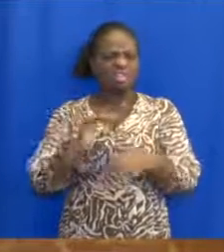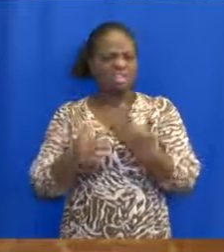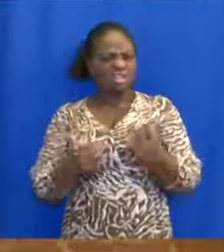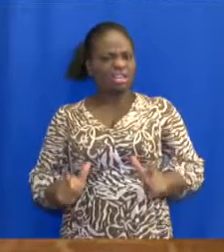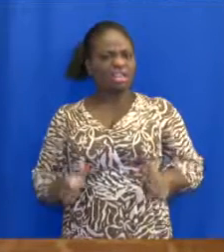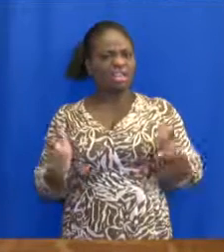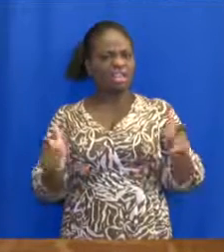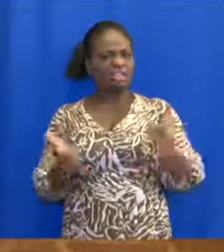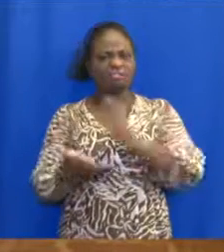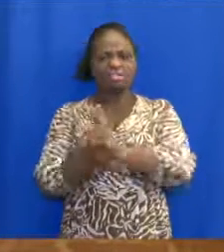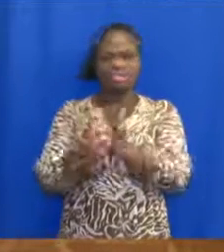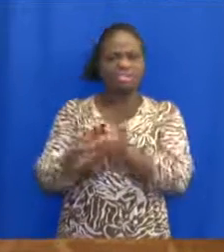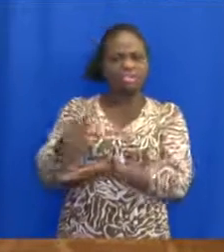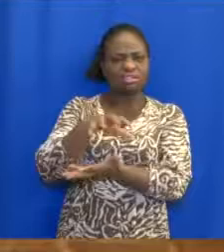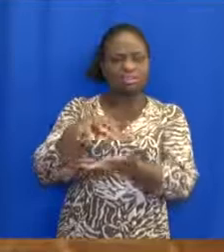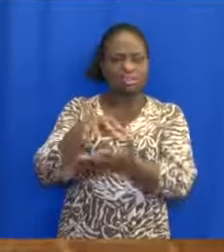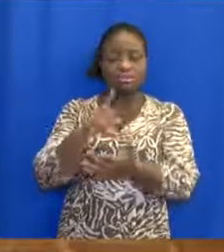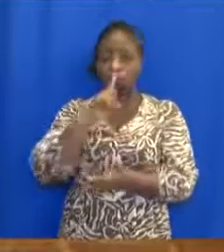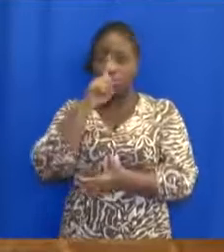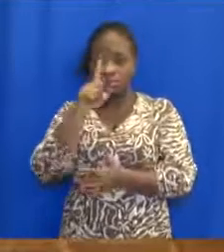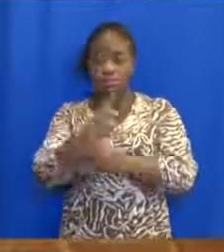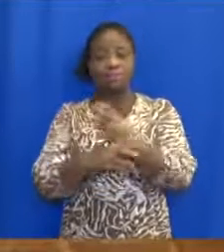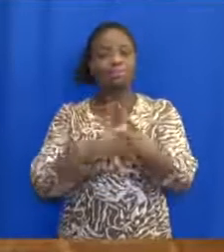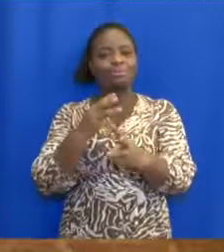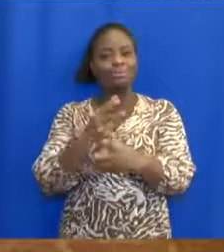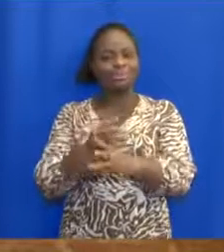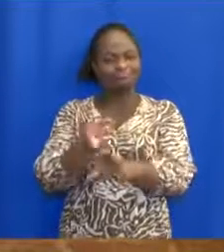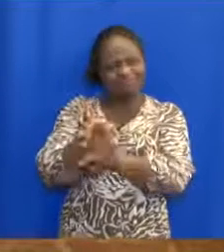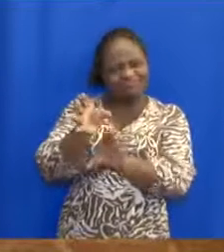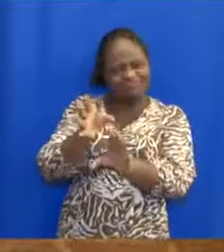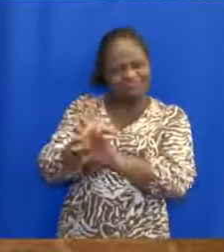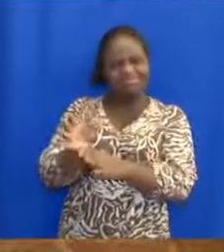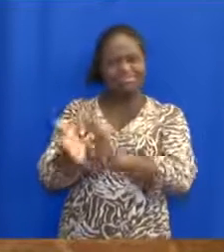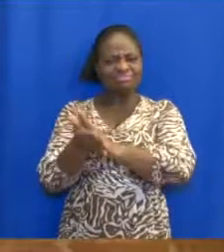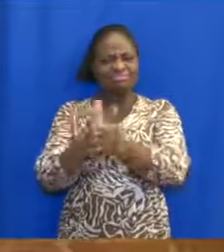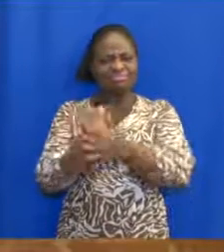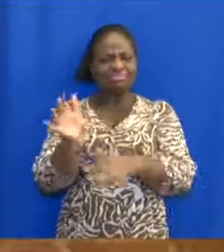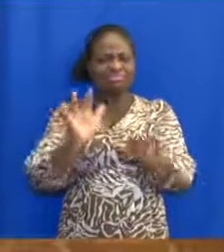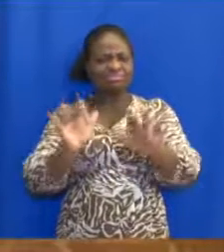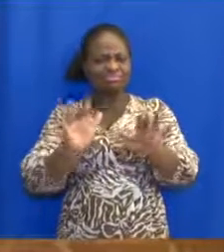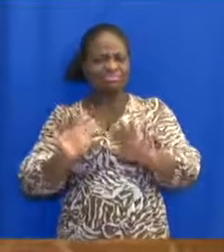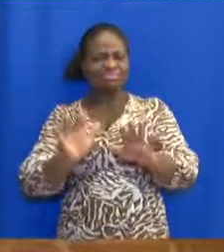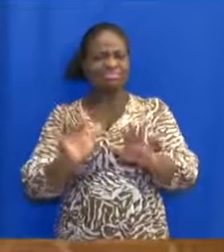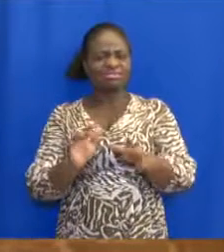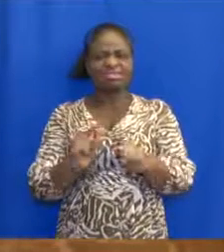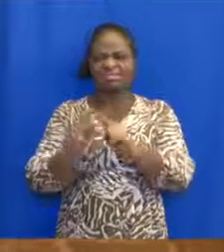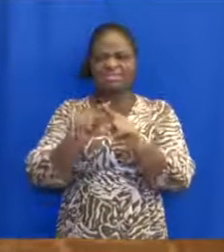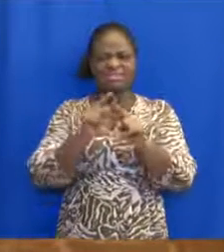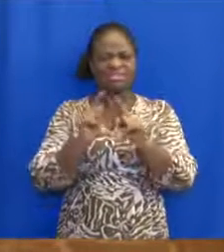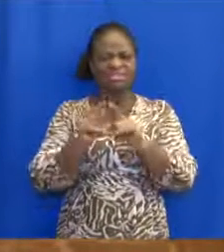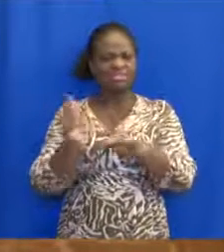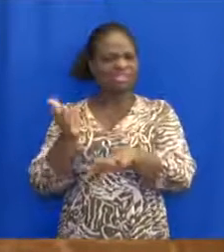down, and indeed, the whole world was forced into a crisis of unimaginable